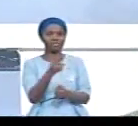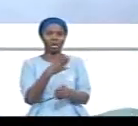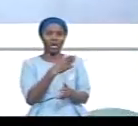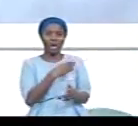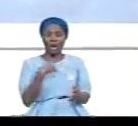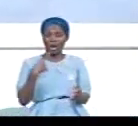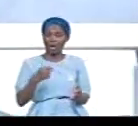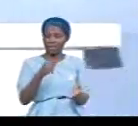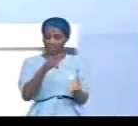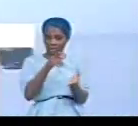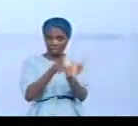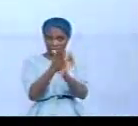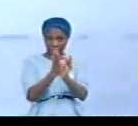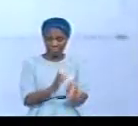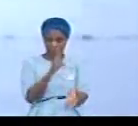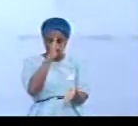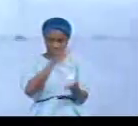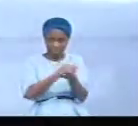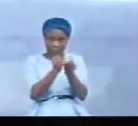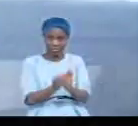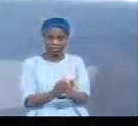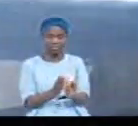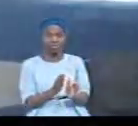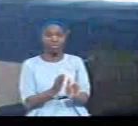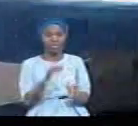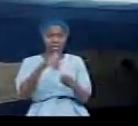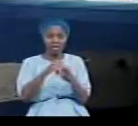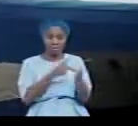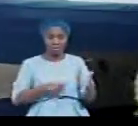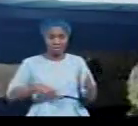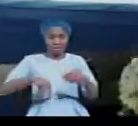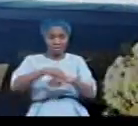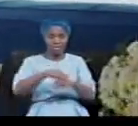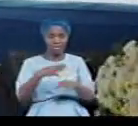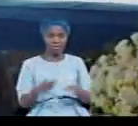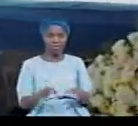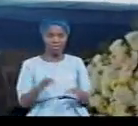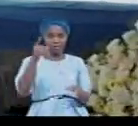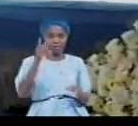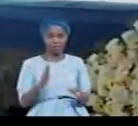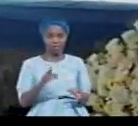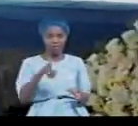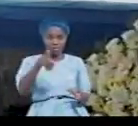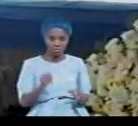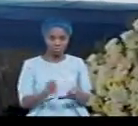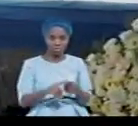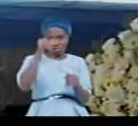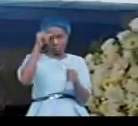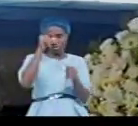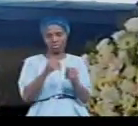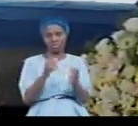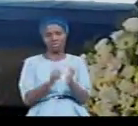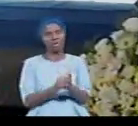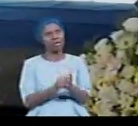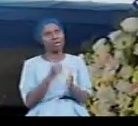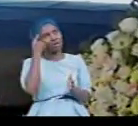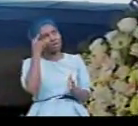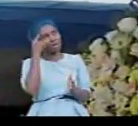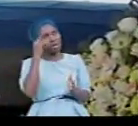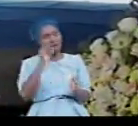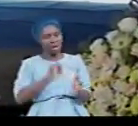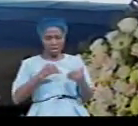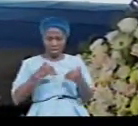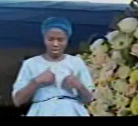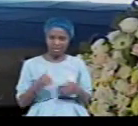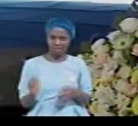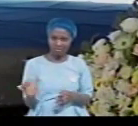the kingdom of God, will have to remember, wait a minute, I have the same measure of faith